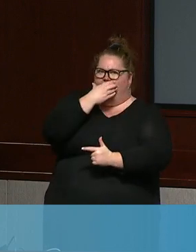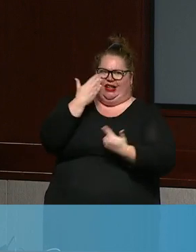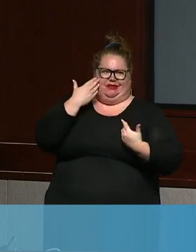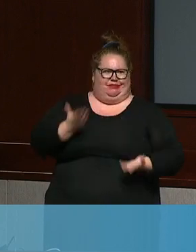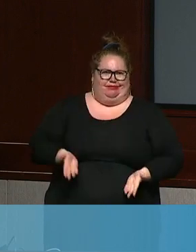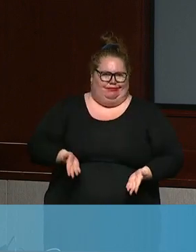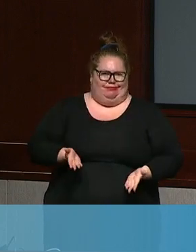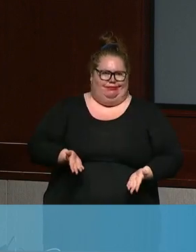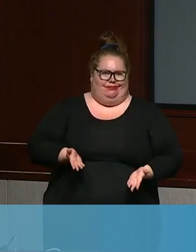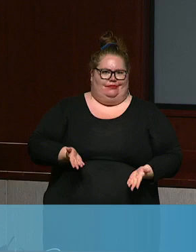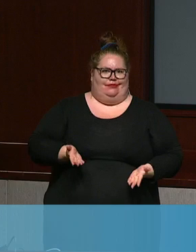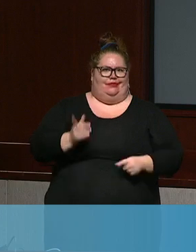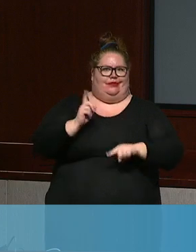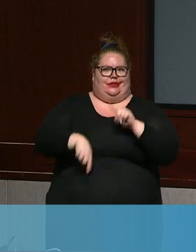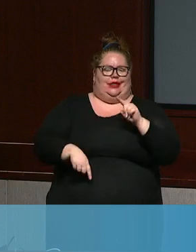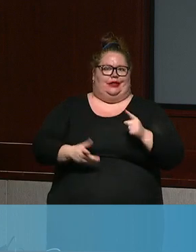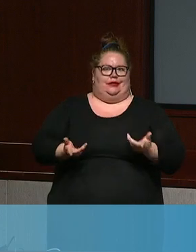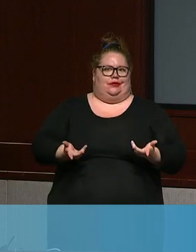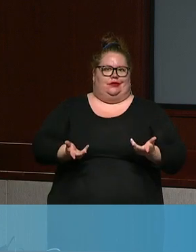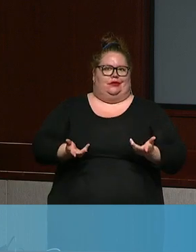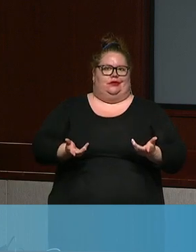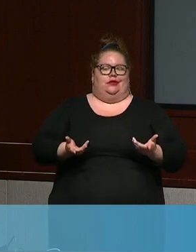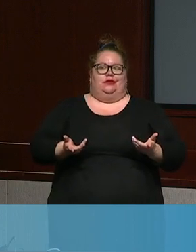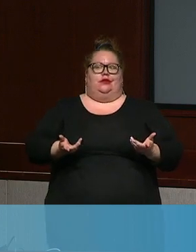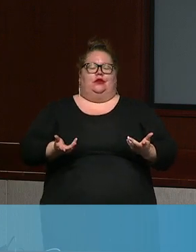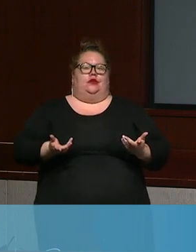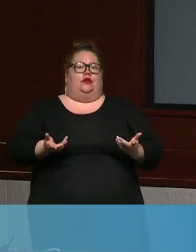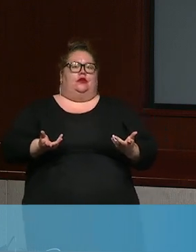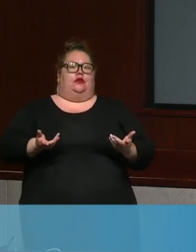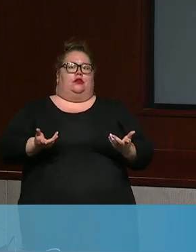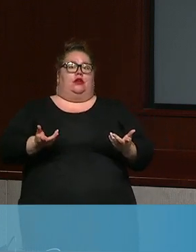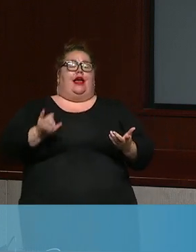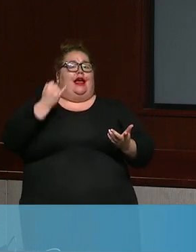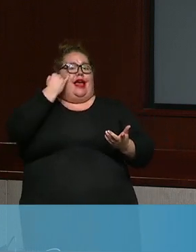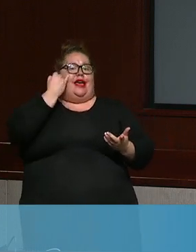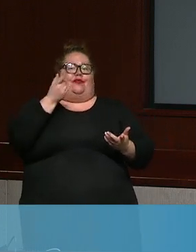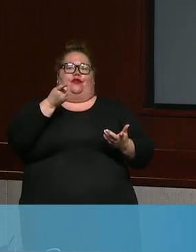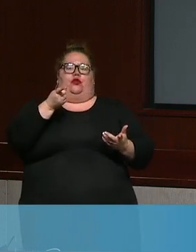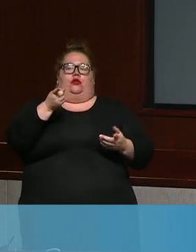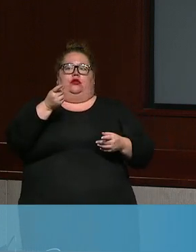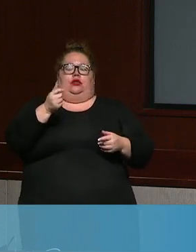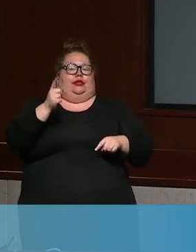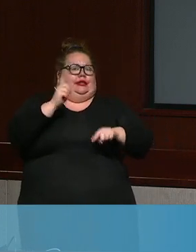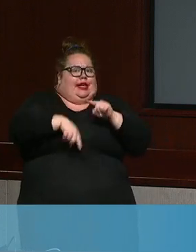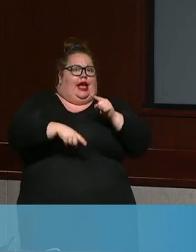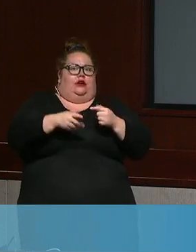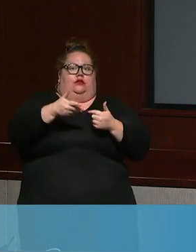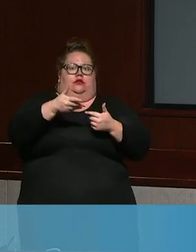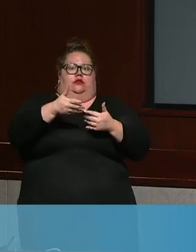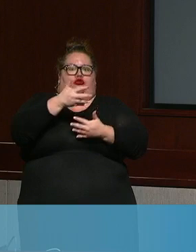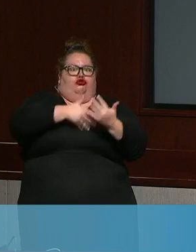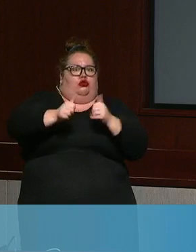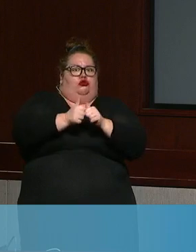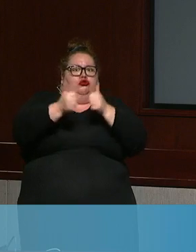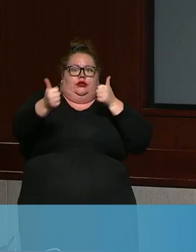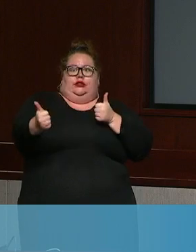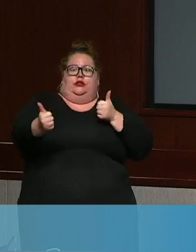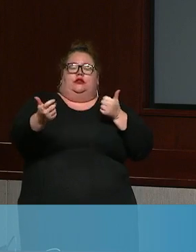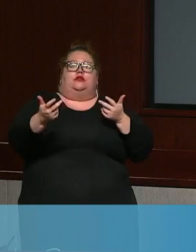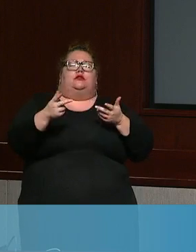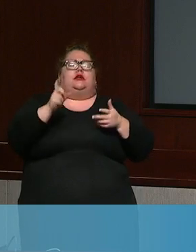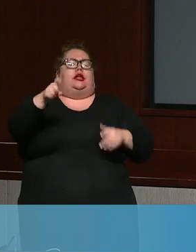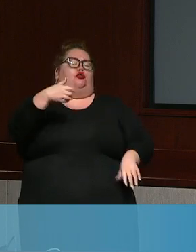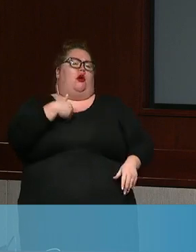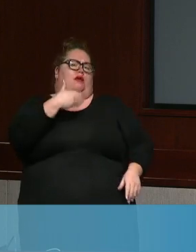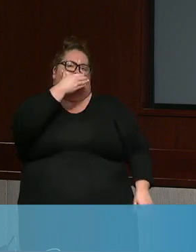again is that we are saying that when you can't distance appropriately, and this is what the governor has said, you need to be wearing a mask. That